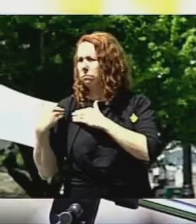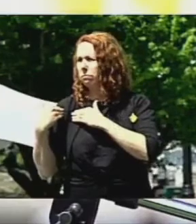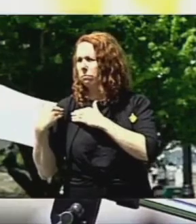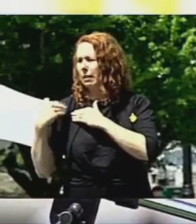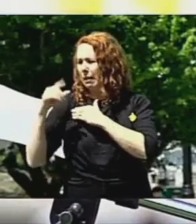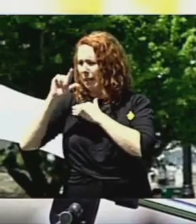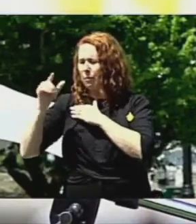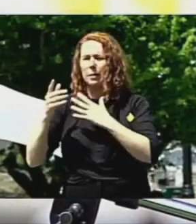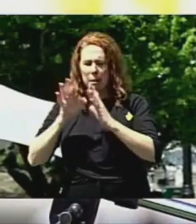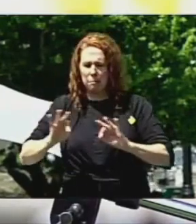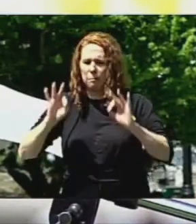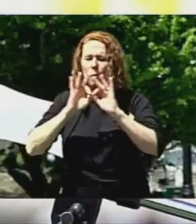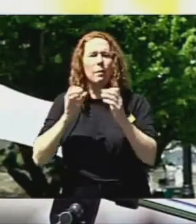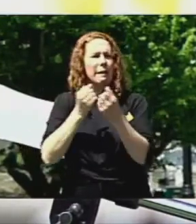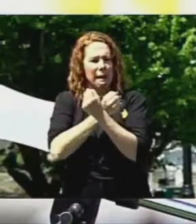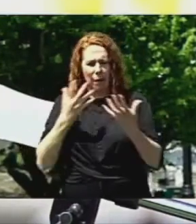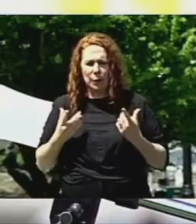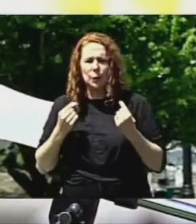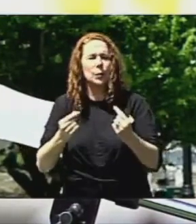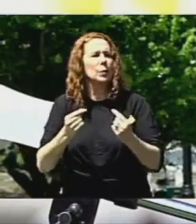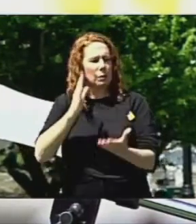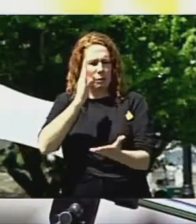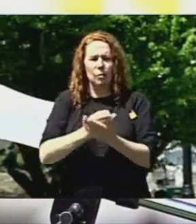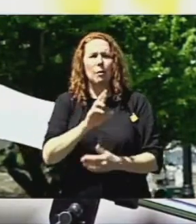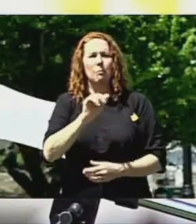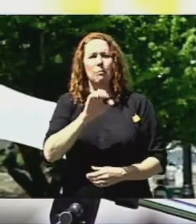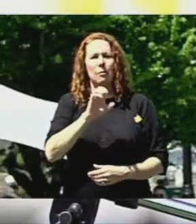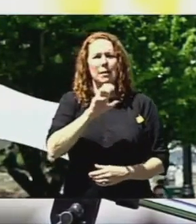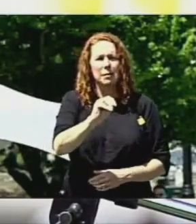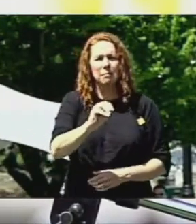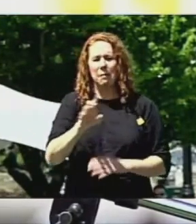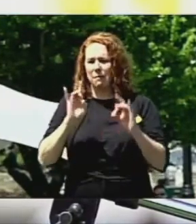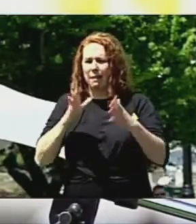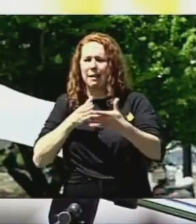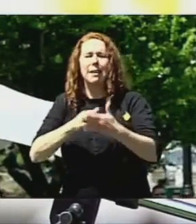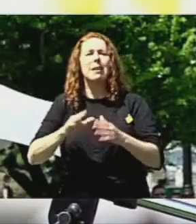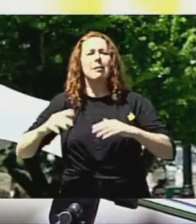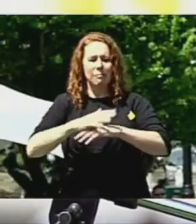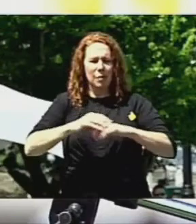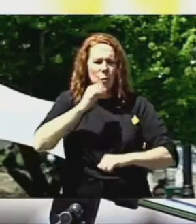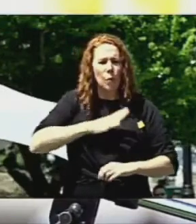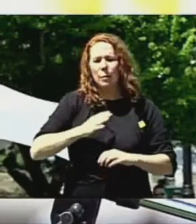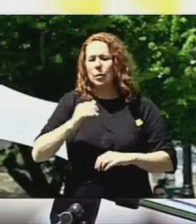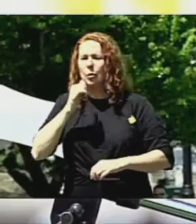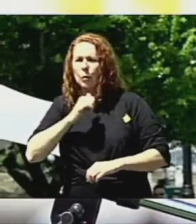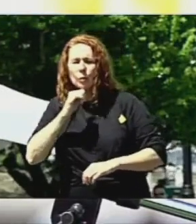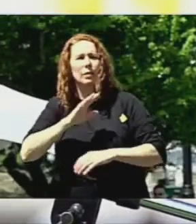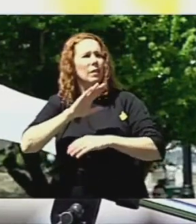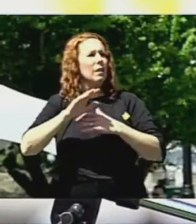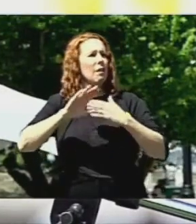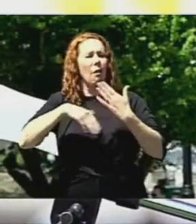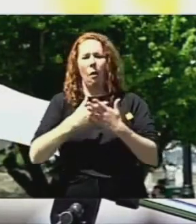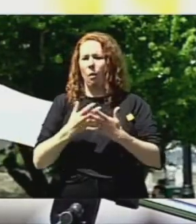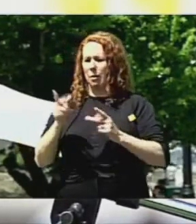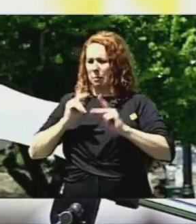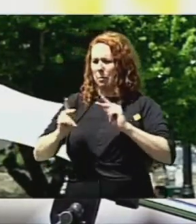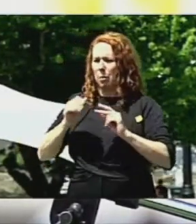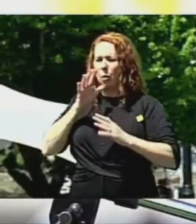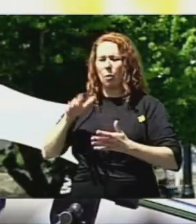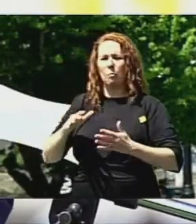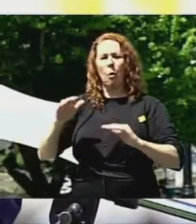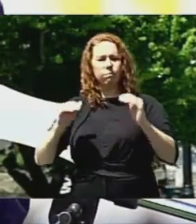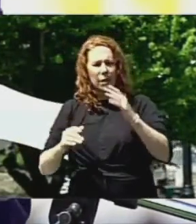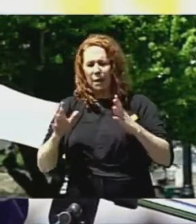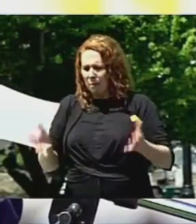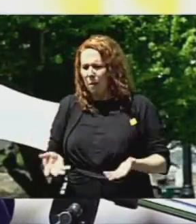that our government does all we can to end racism and violence against Indigenous women and girls, against all women, against all vulnerable people. And I am